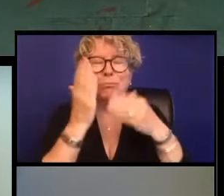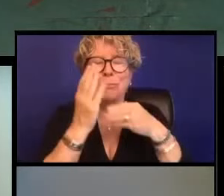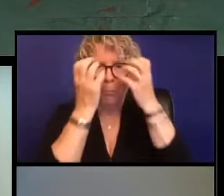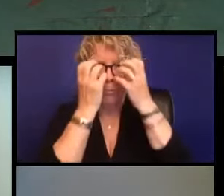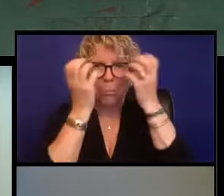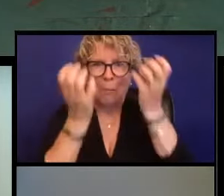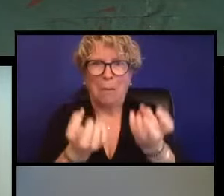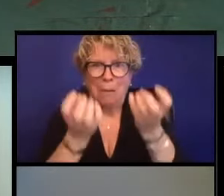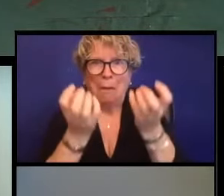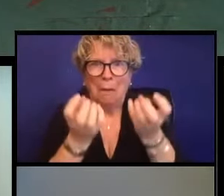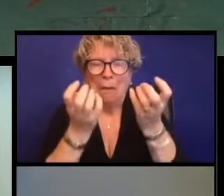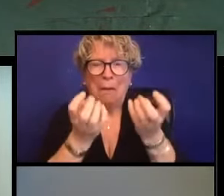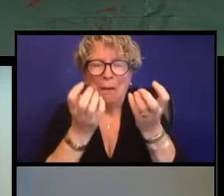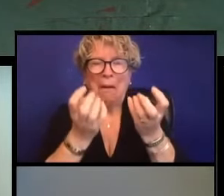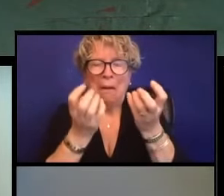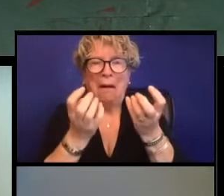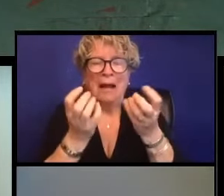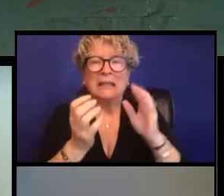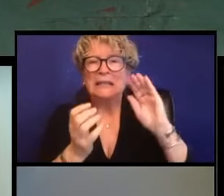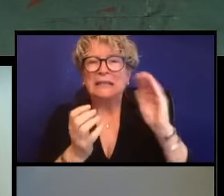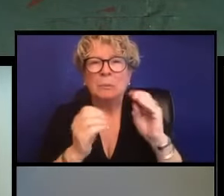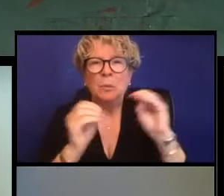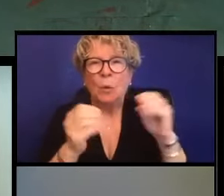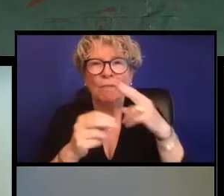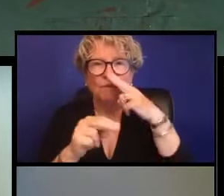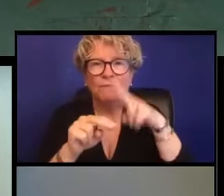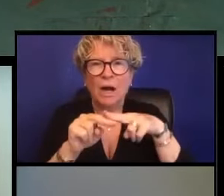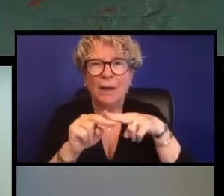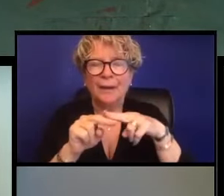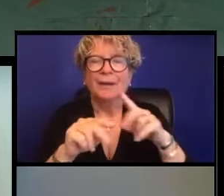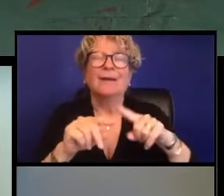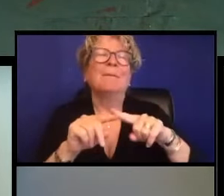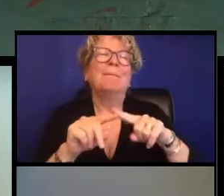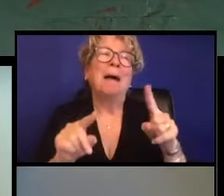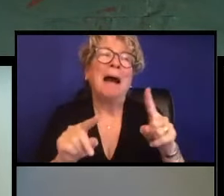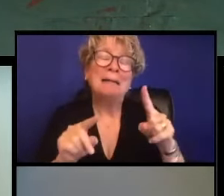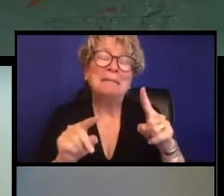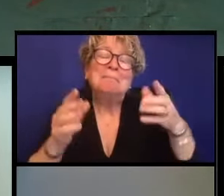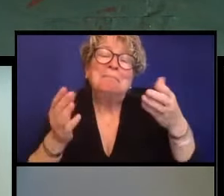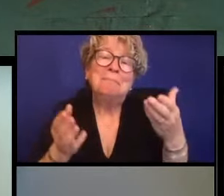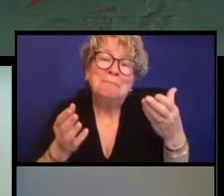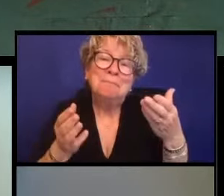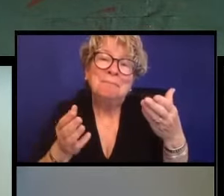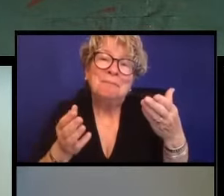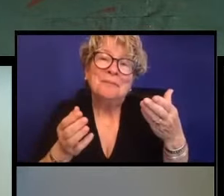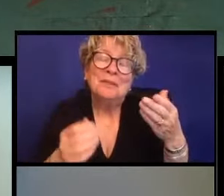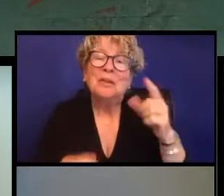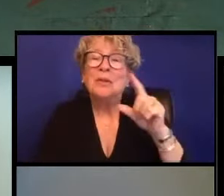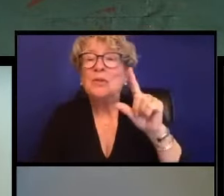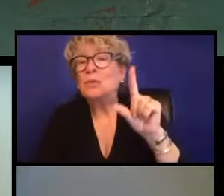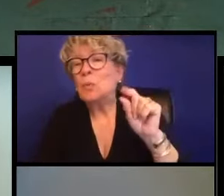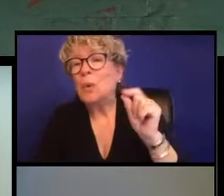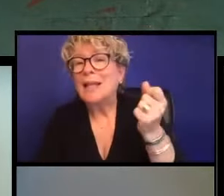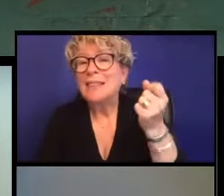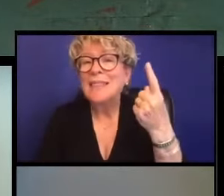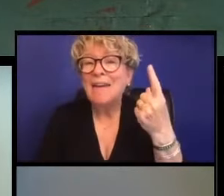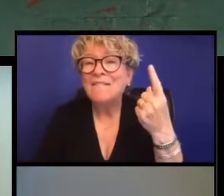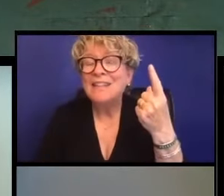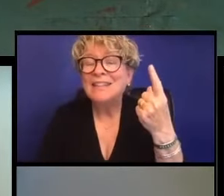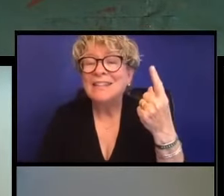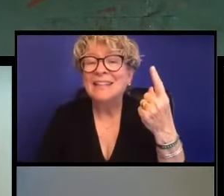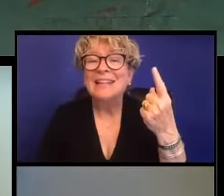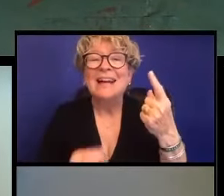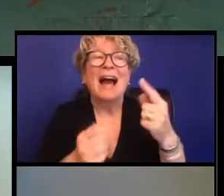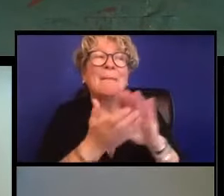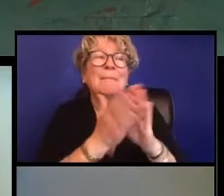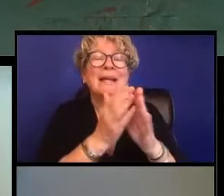grueling and not like any fun at all. And yet somehow in like 2011, I found myself working as the assistant